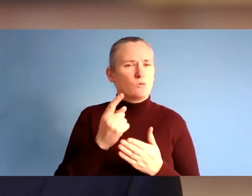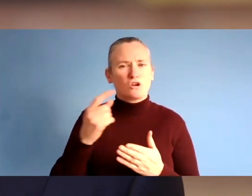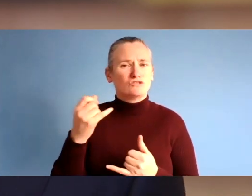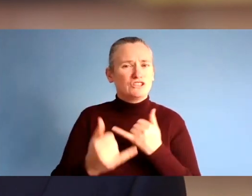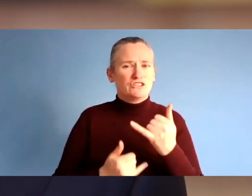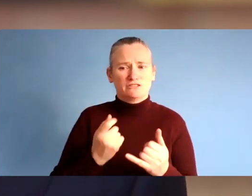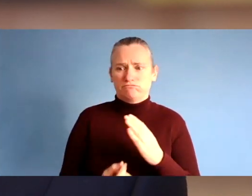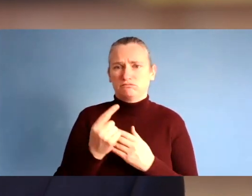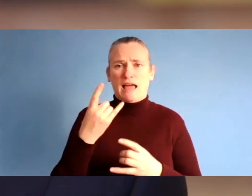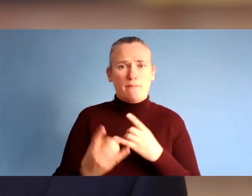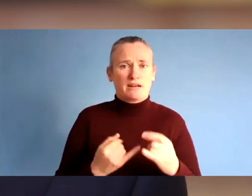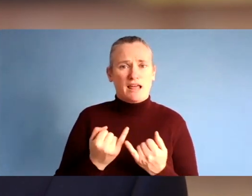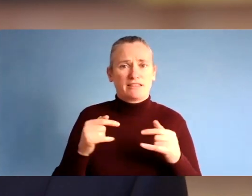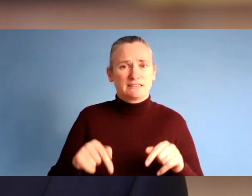event.